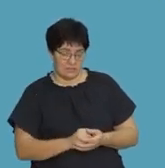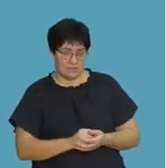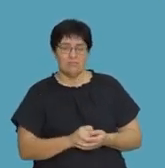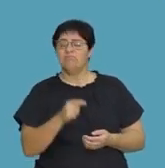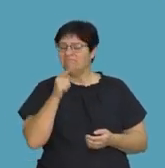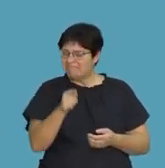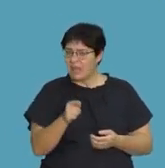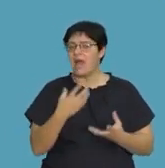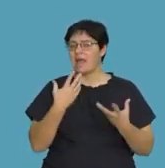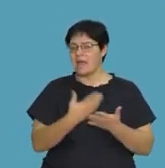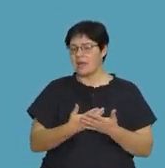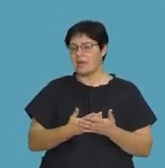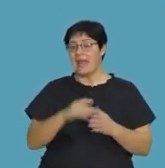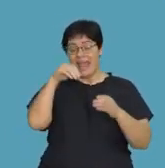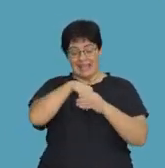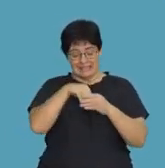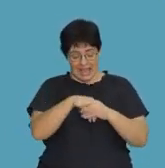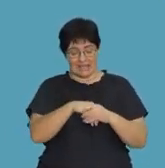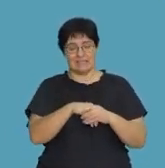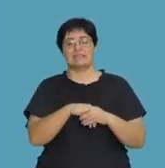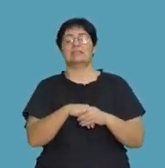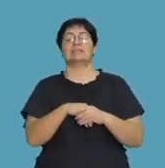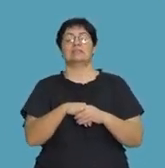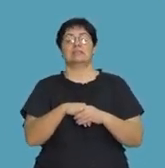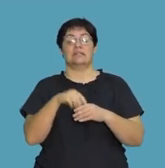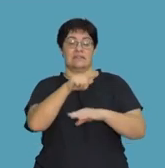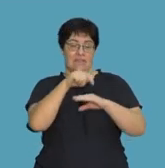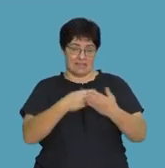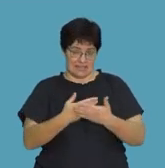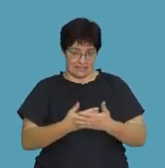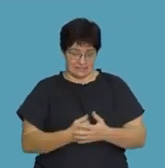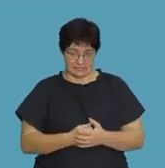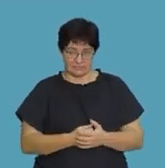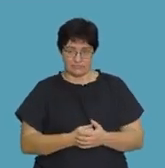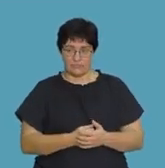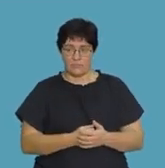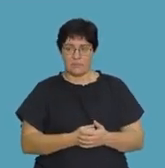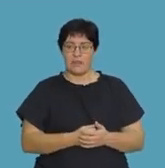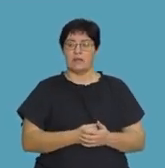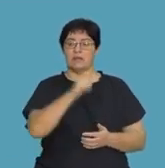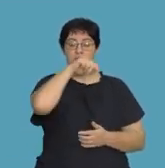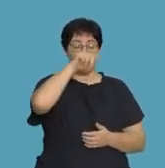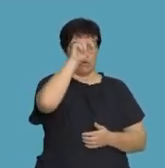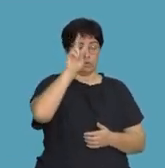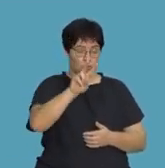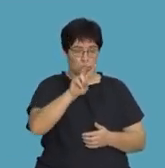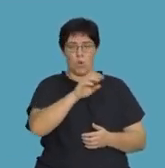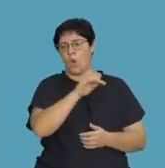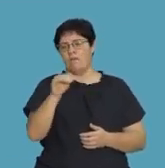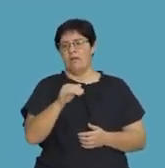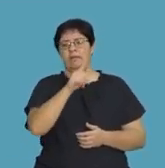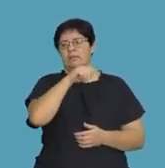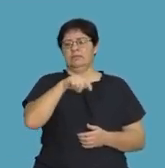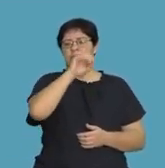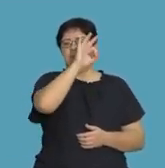you will be able to divide what is inside there. Similarly with the example that I just made, it can be square root of 2 over maybe